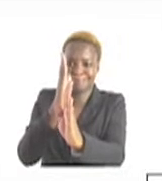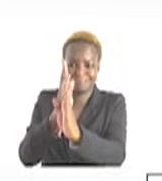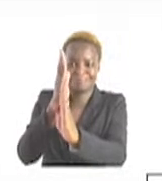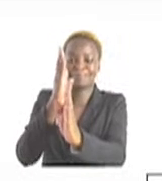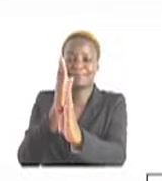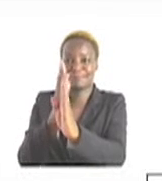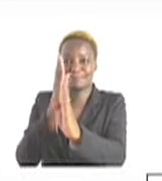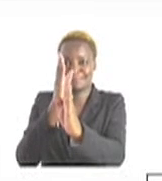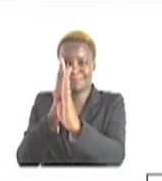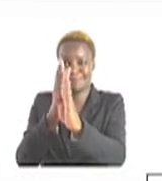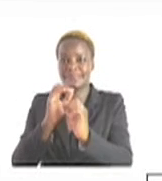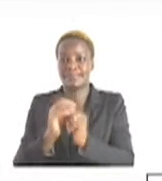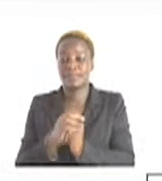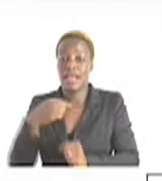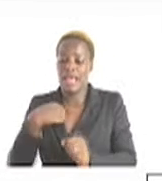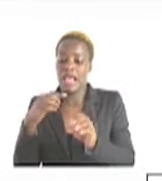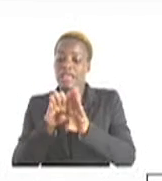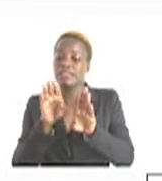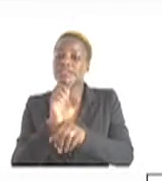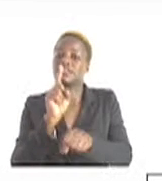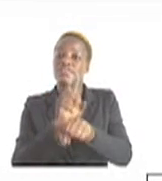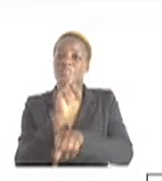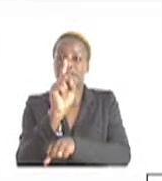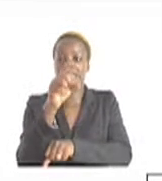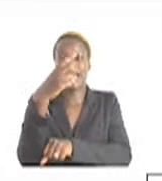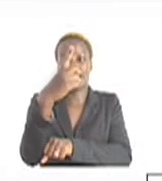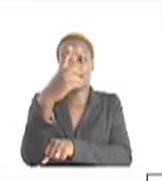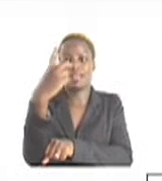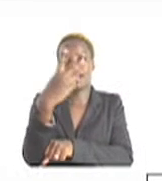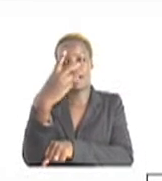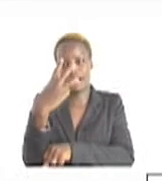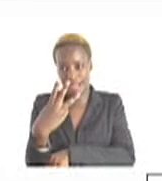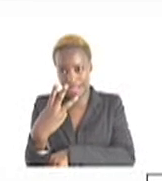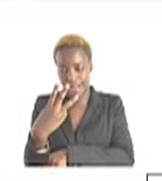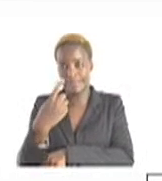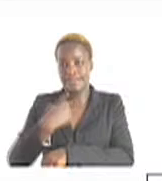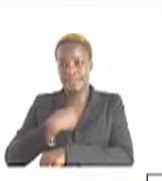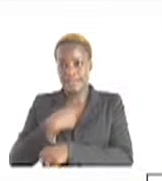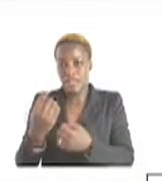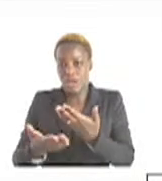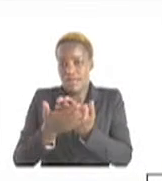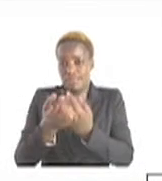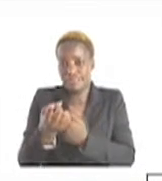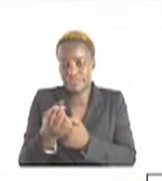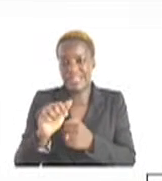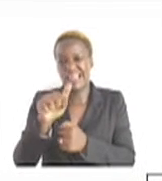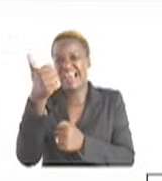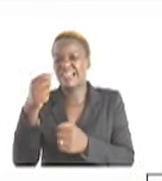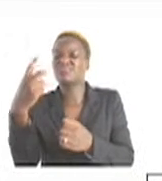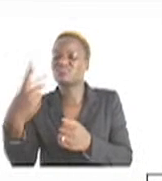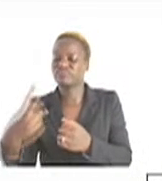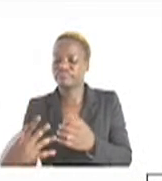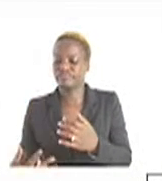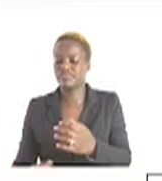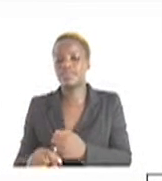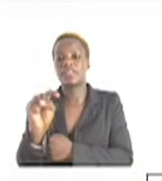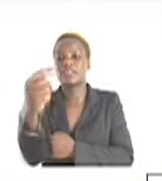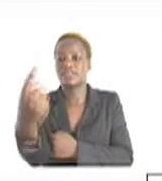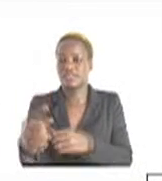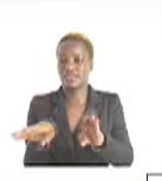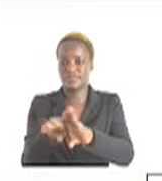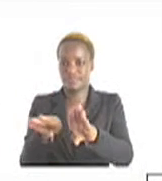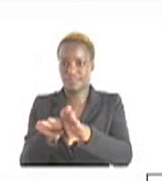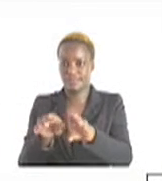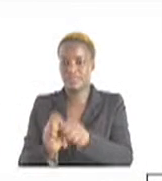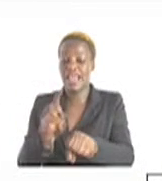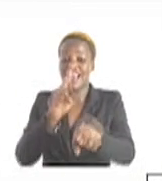will do the 1st until the 3rd activity with you, and the rest you can do it on your own. For example, the